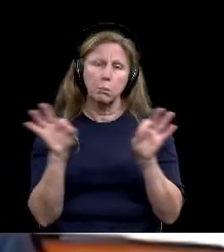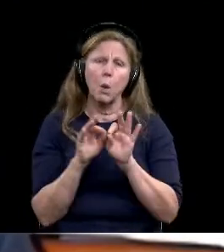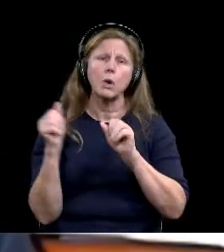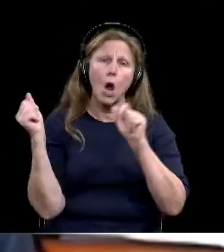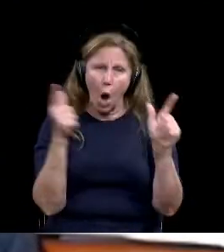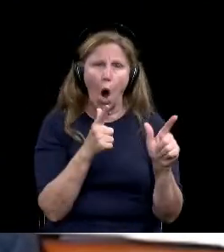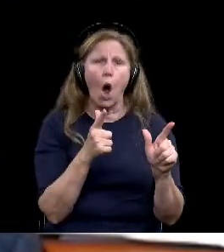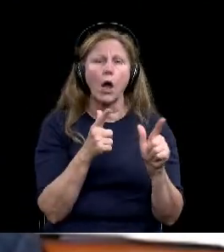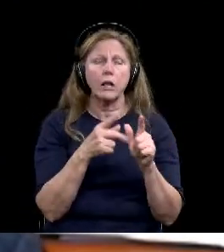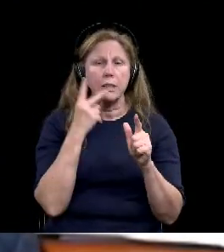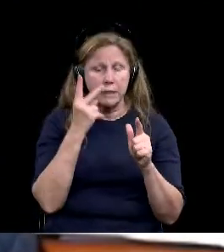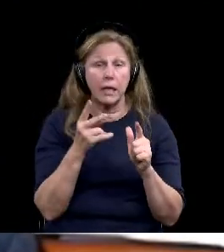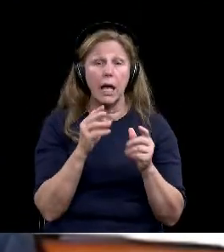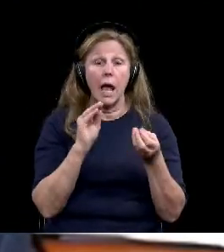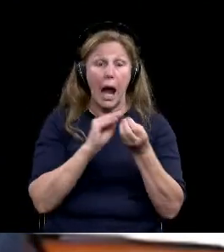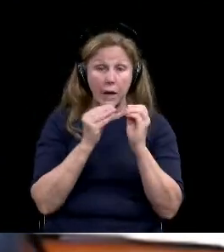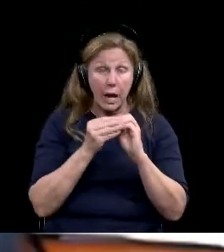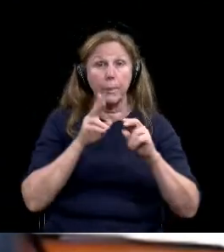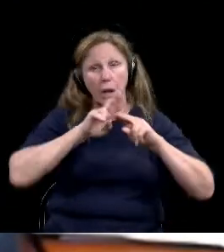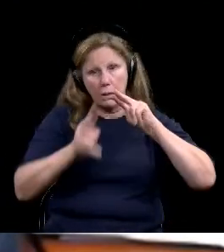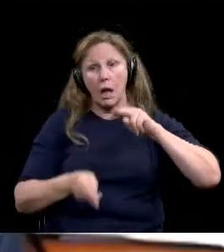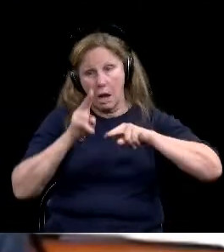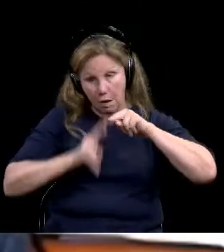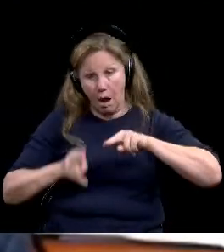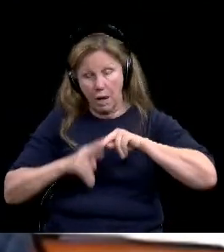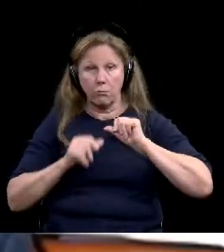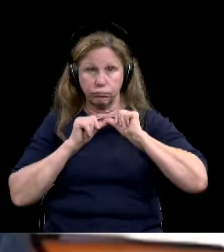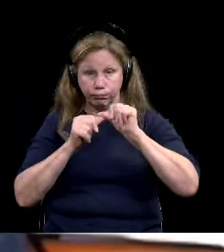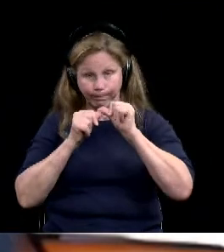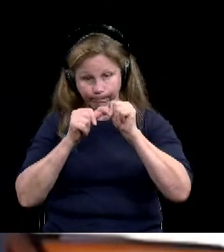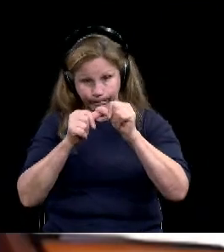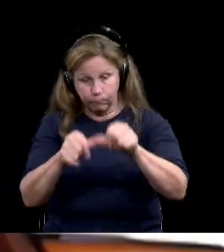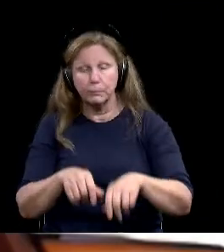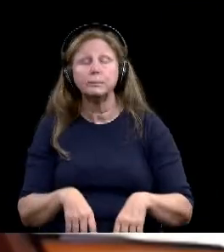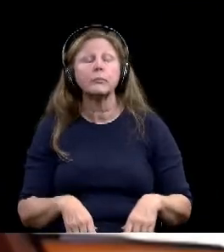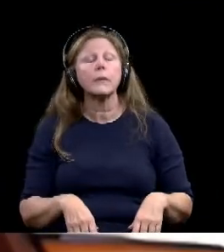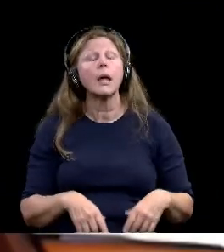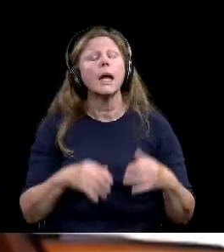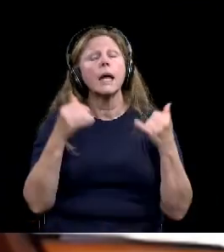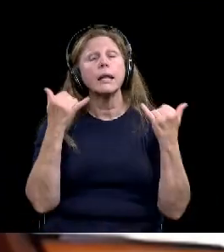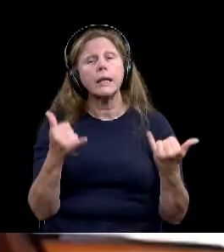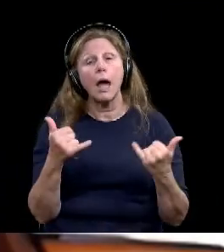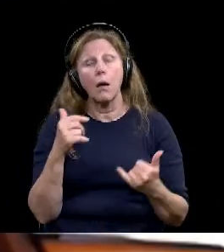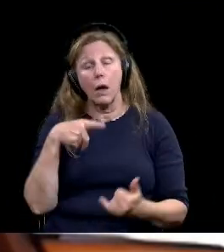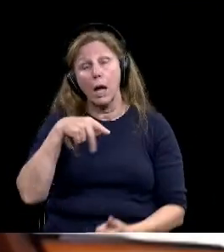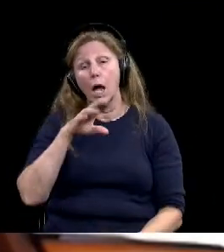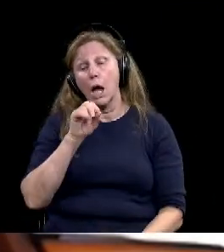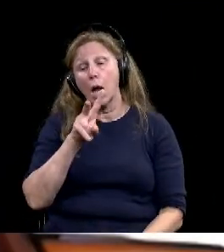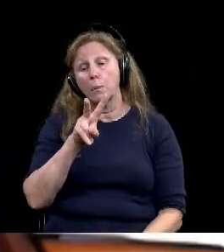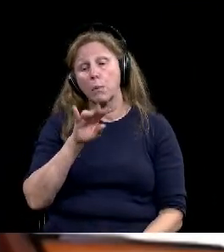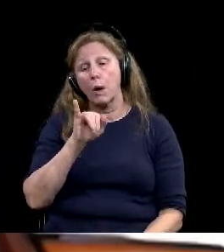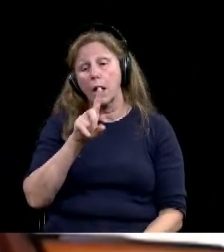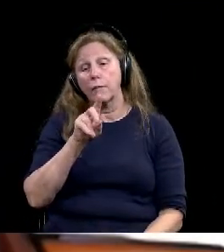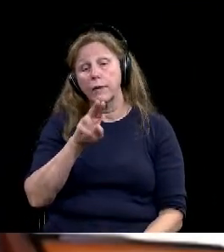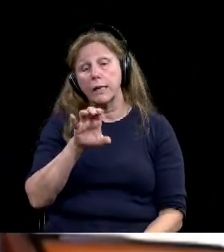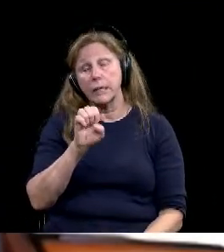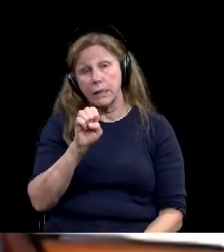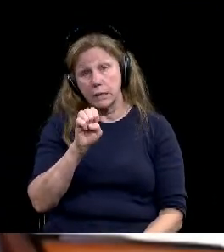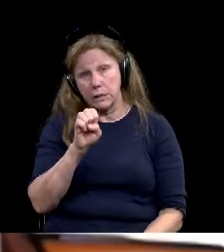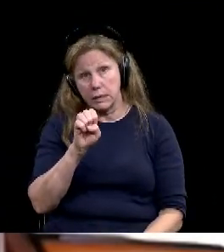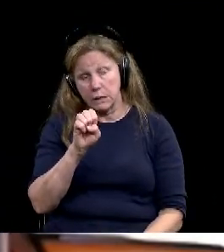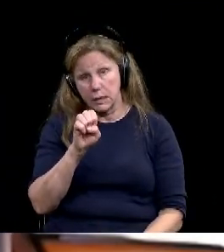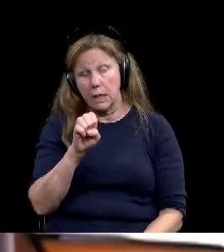do continue to have restrictions on visitors in our facility. On April 12th, we updated our visitor